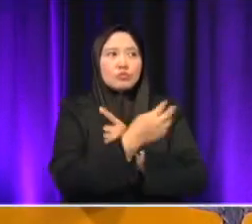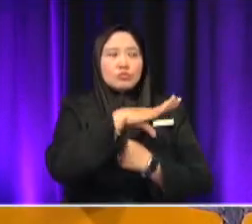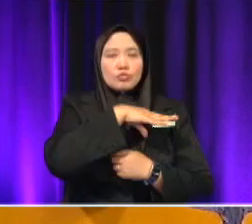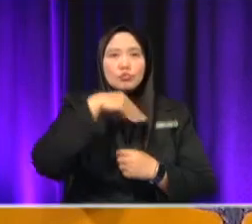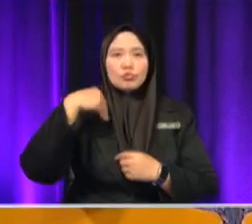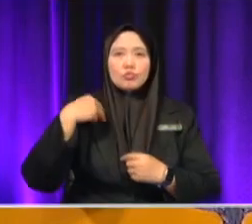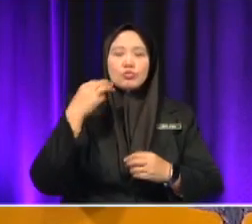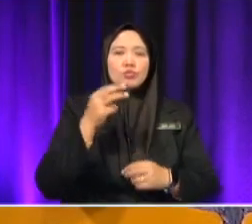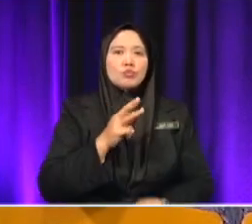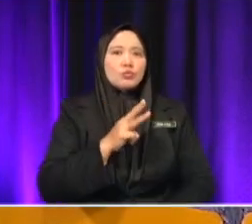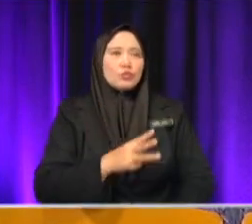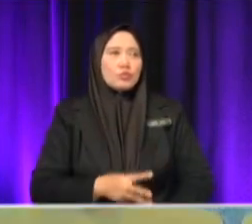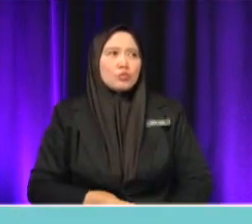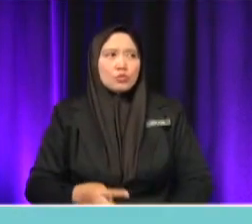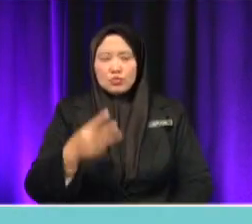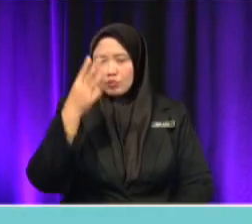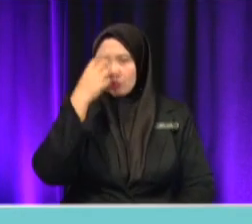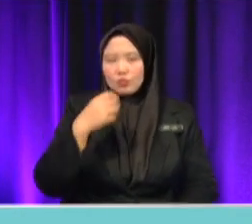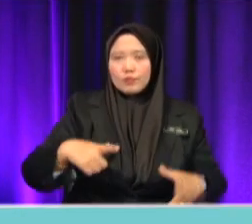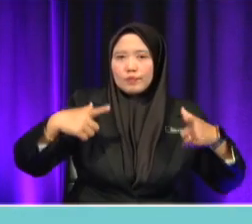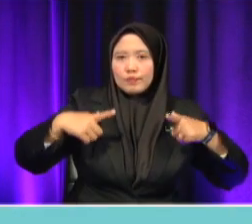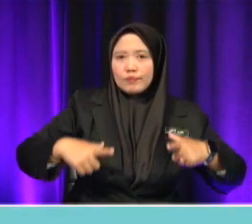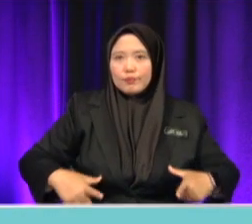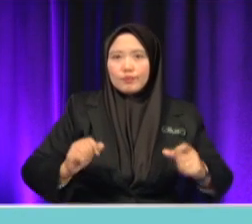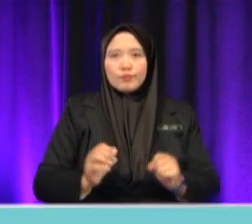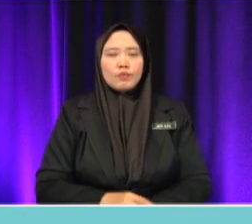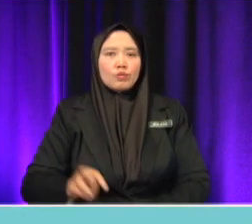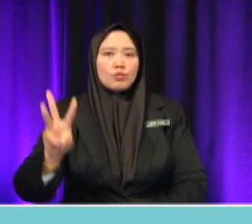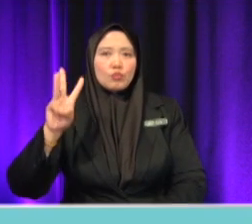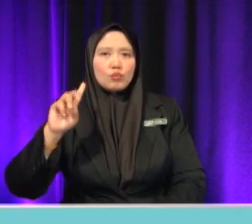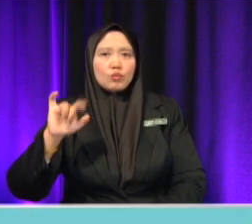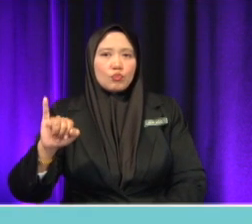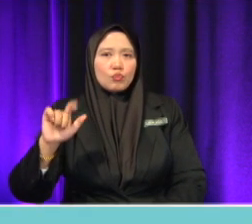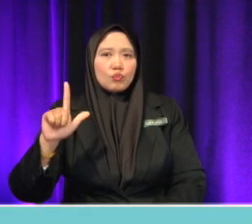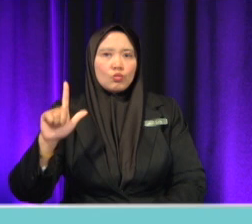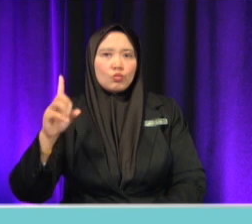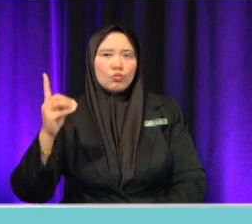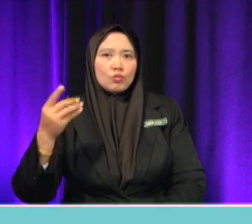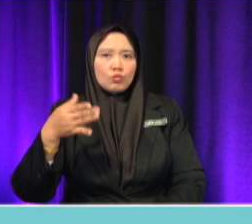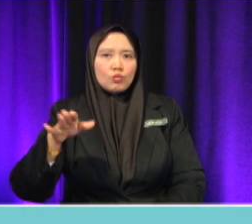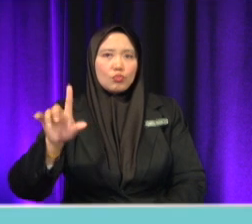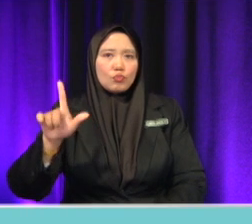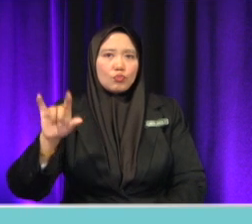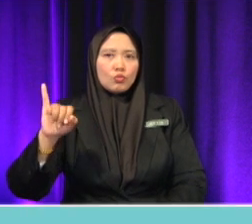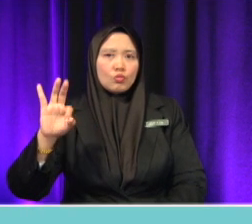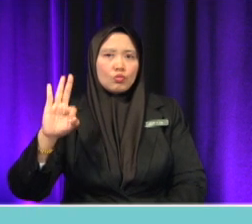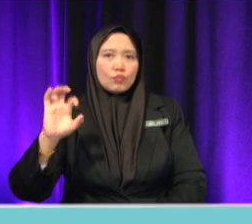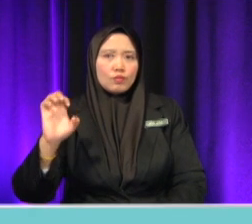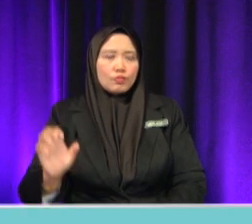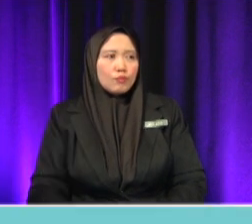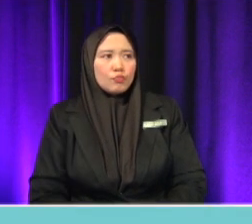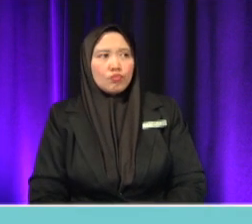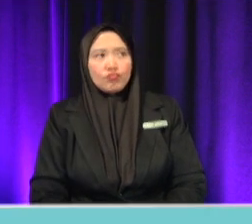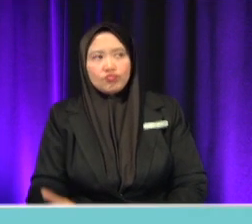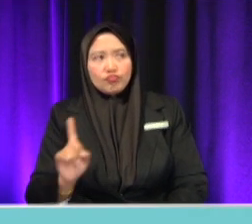this is the second part of the article in page 149. So which one actually help people and which